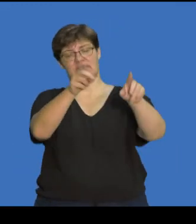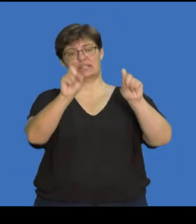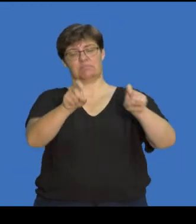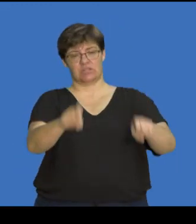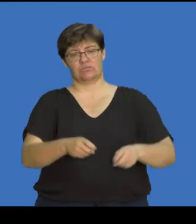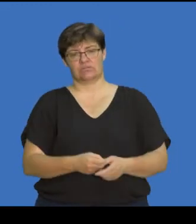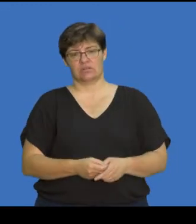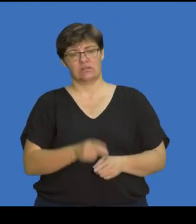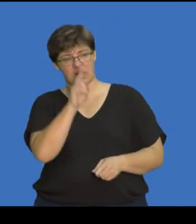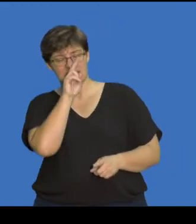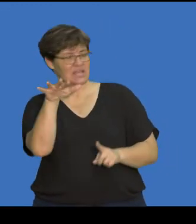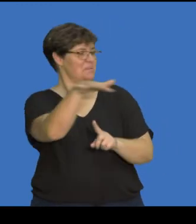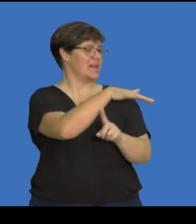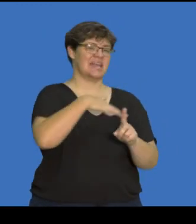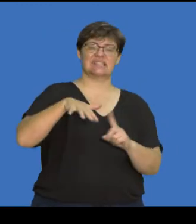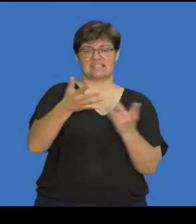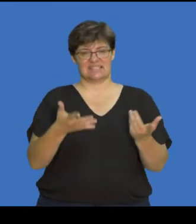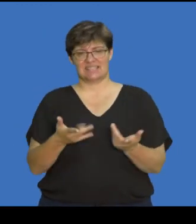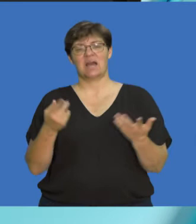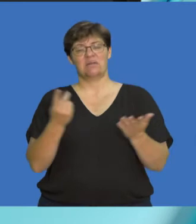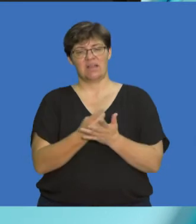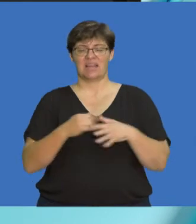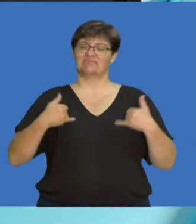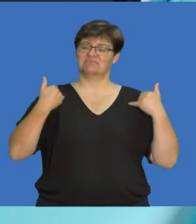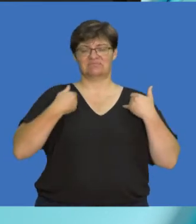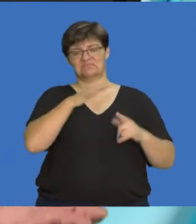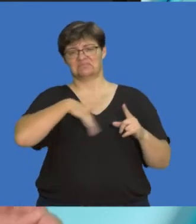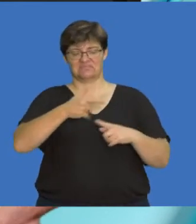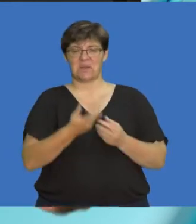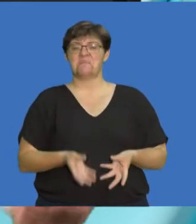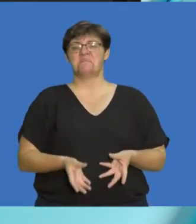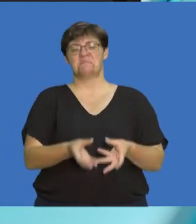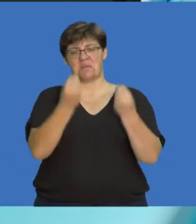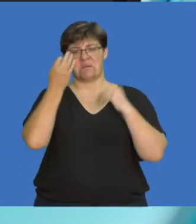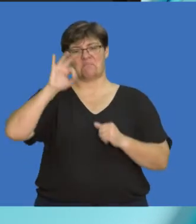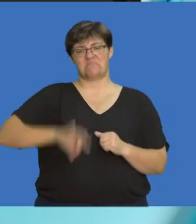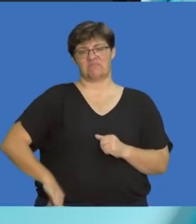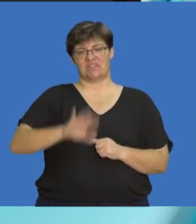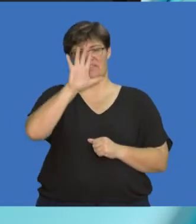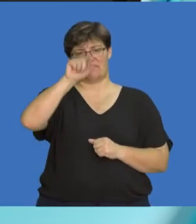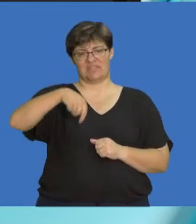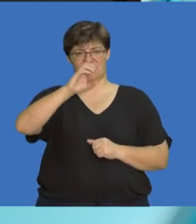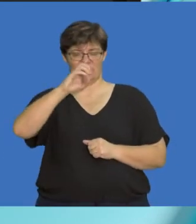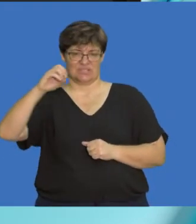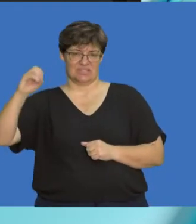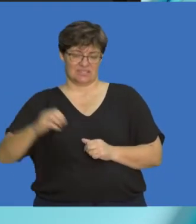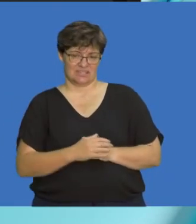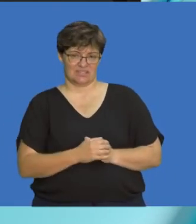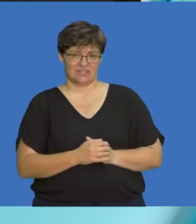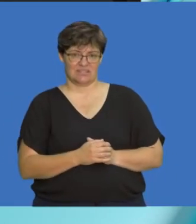seeing the place, and this whole venture would result in a profit of 5,000 Rand. Again, it's